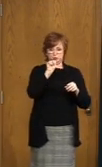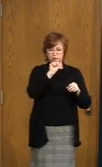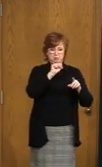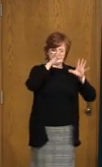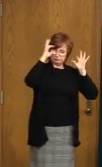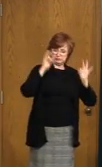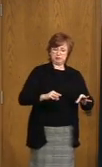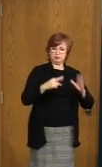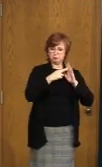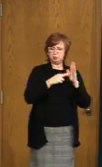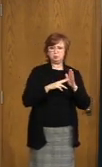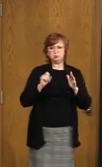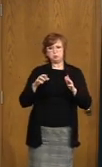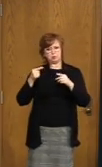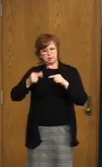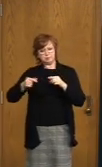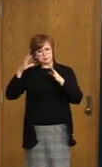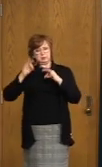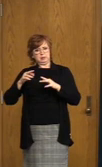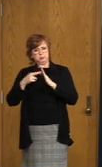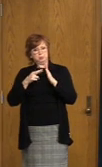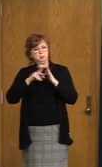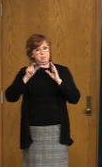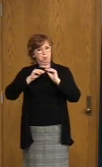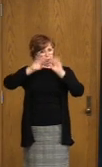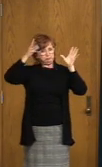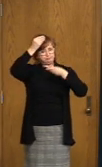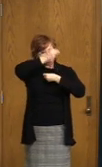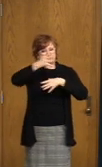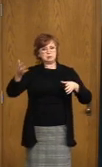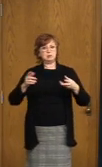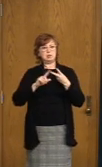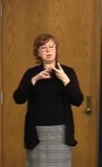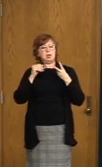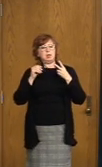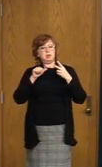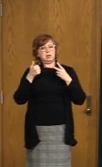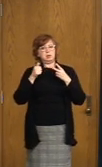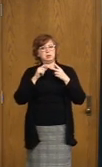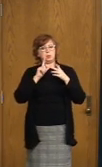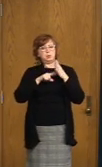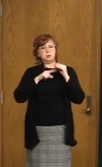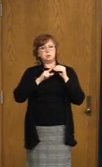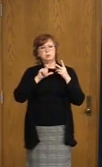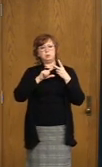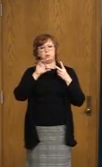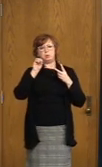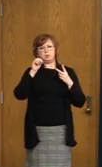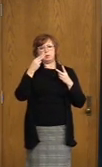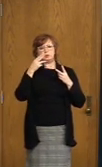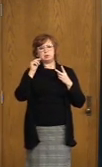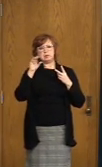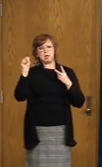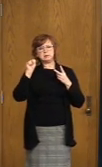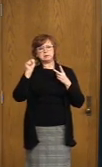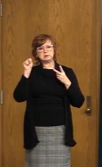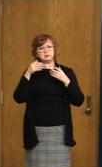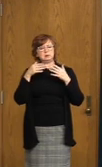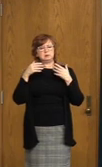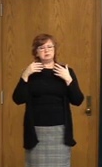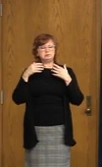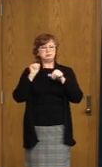also, in light of that, is there more need for occupational health and safety regulations, any kind of changes under the